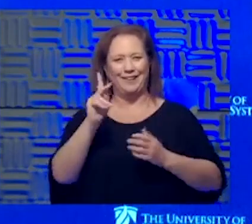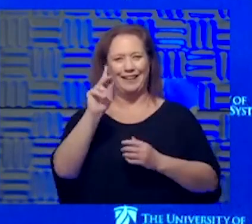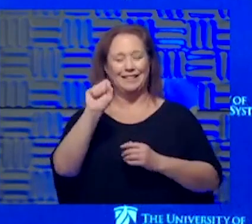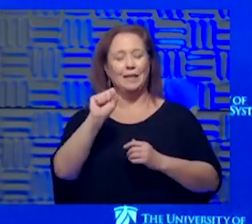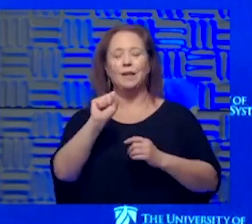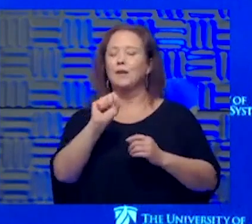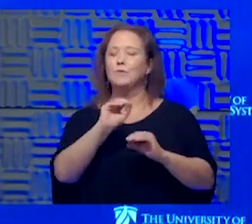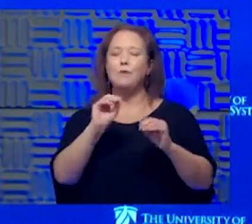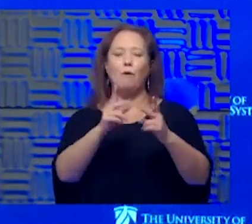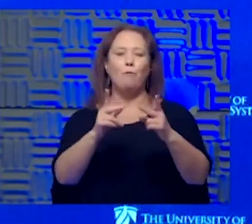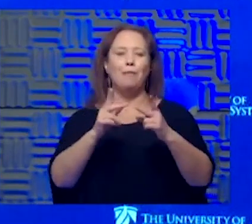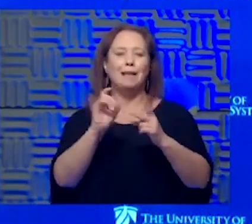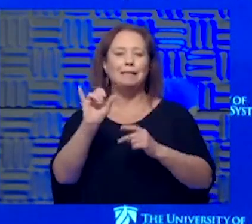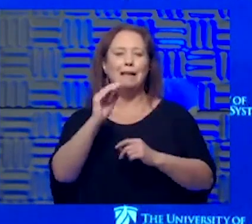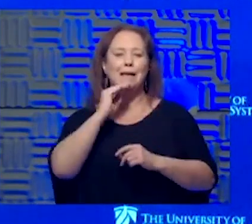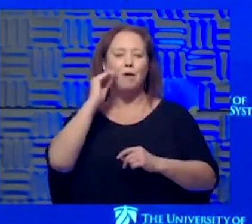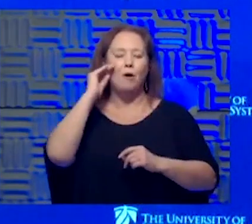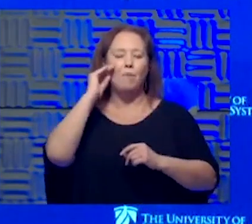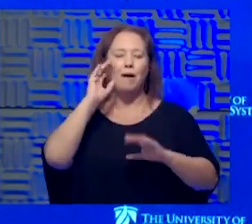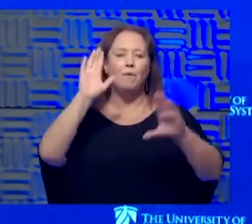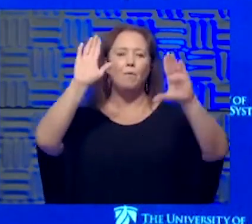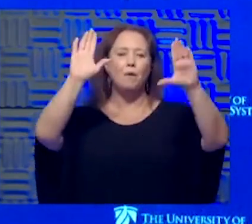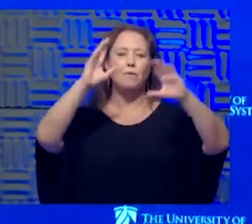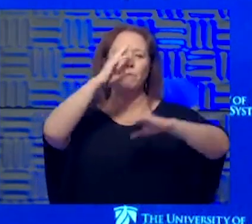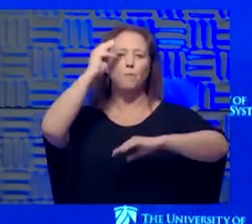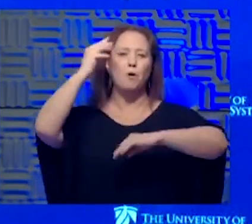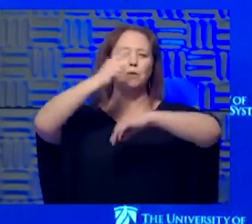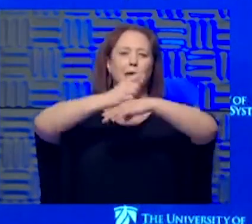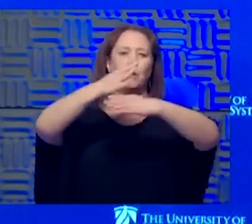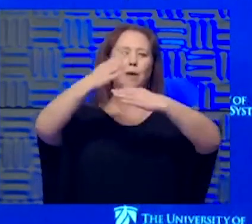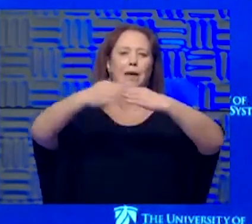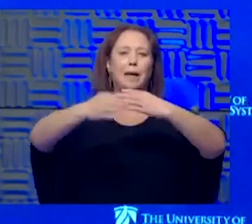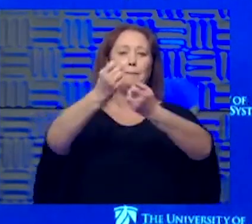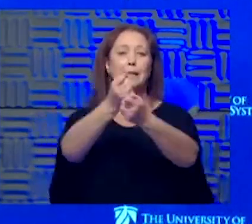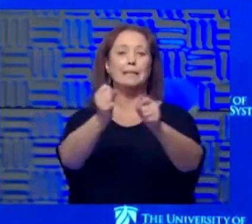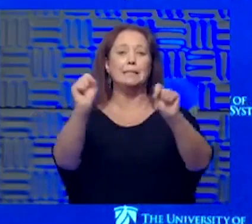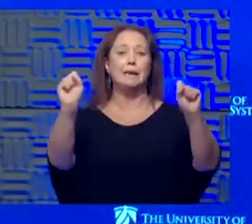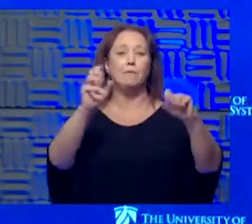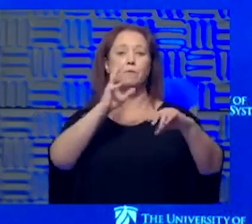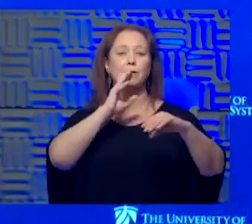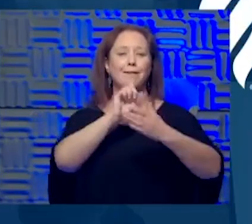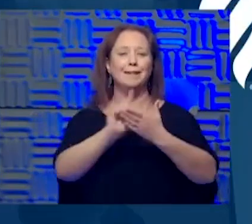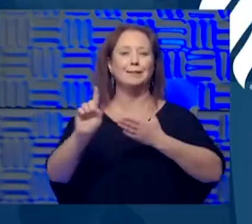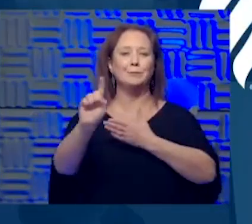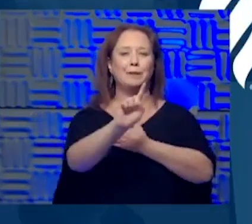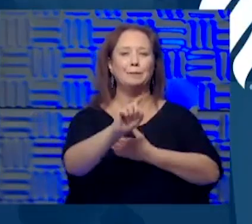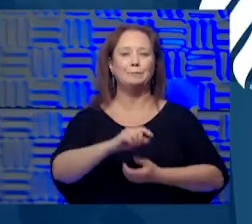There's still no place like home. Have a great Memorial Day weekend. Stay safe out there. We'll talk to you next week.